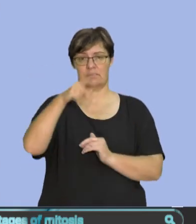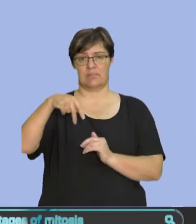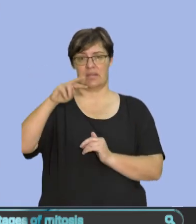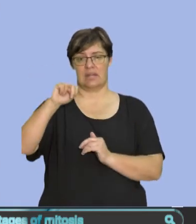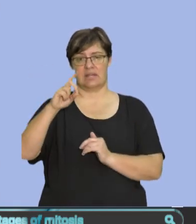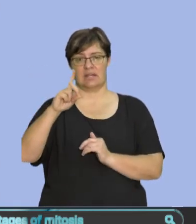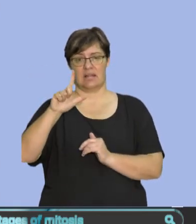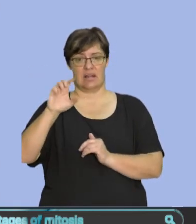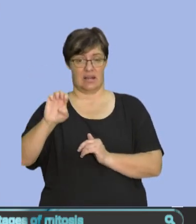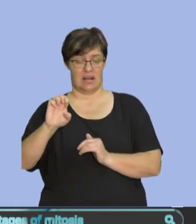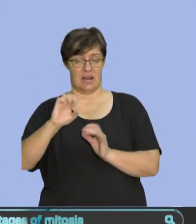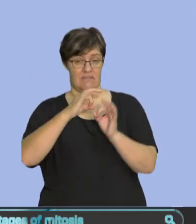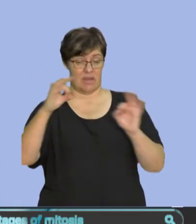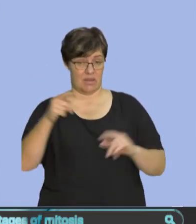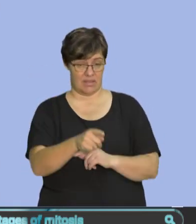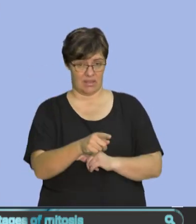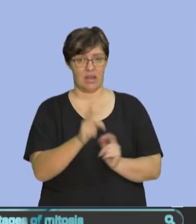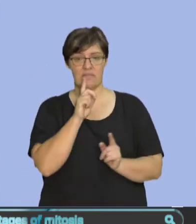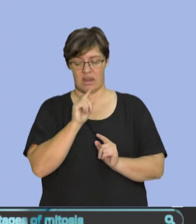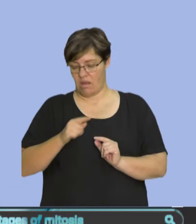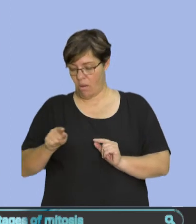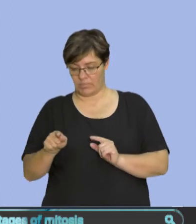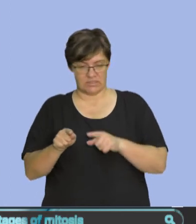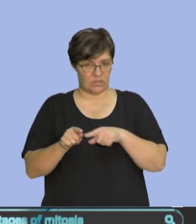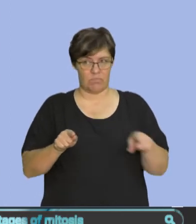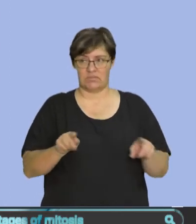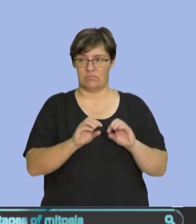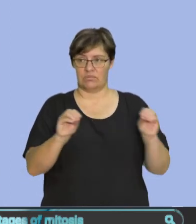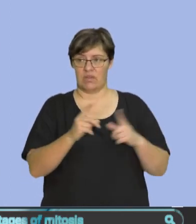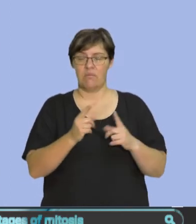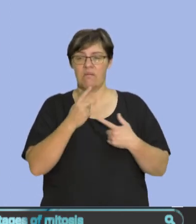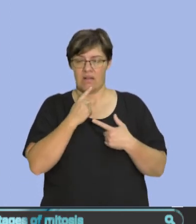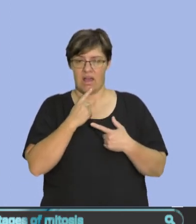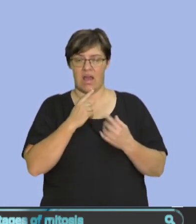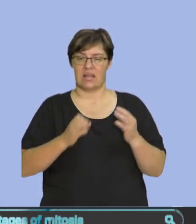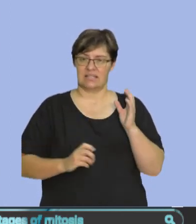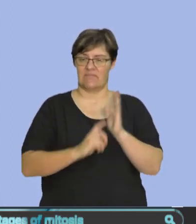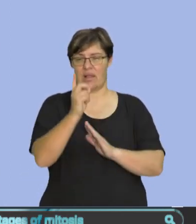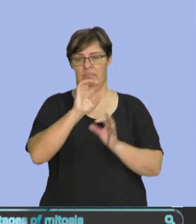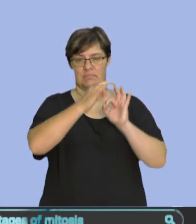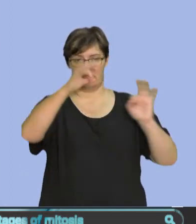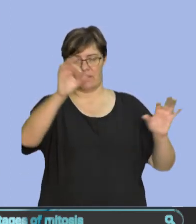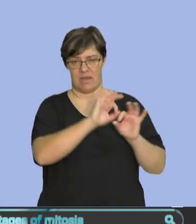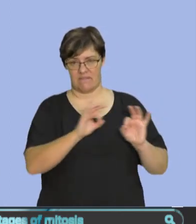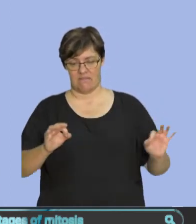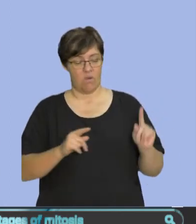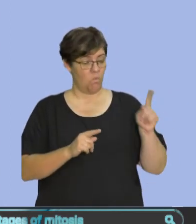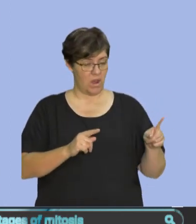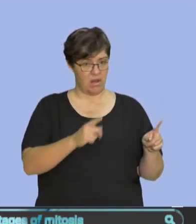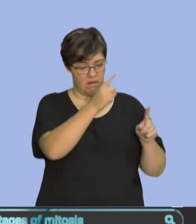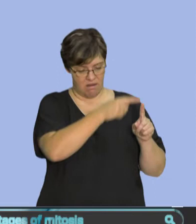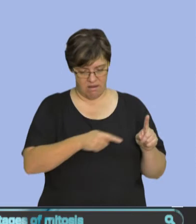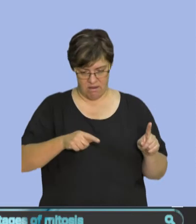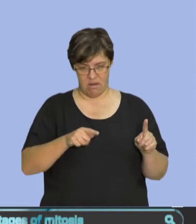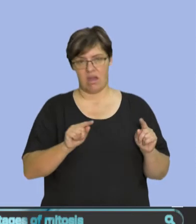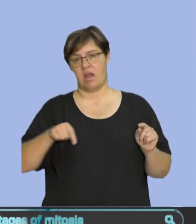We also see that the centrosomes have moved to the opposite poles, with the well-developed spindle fibers running from one pole